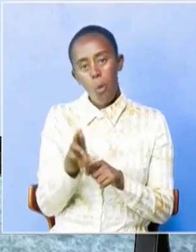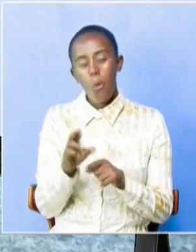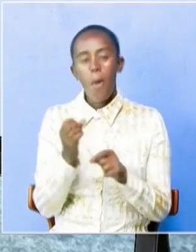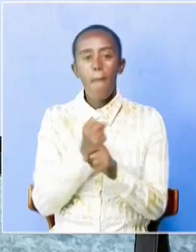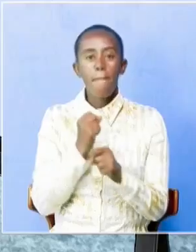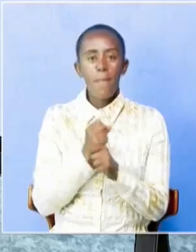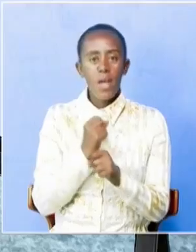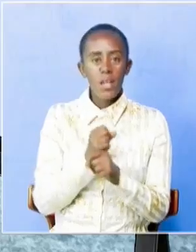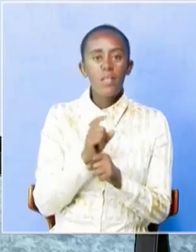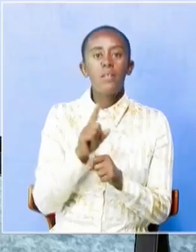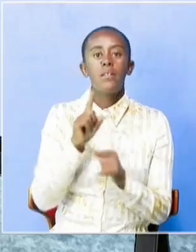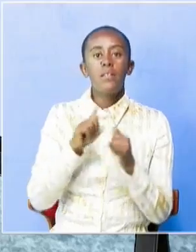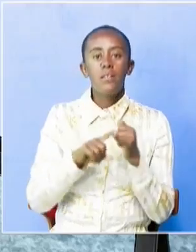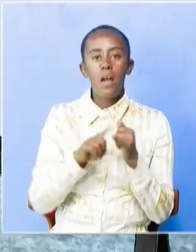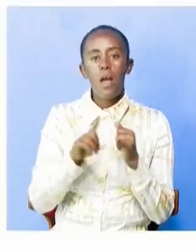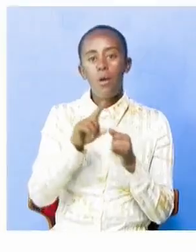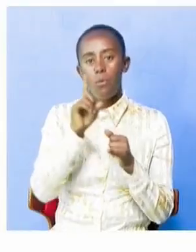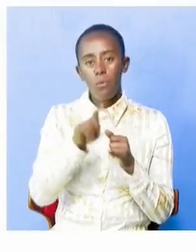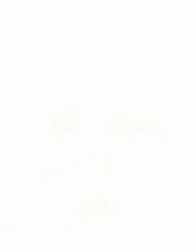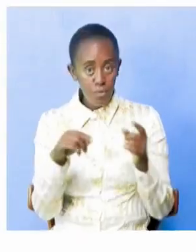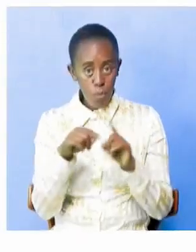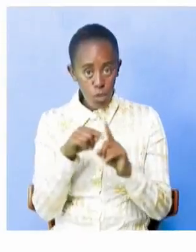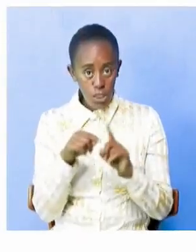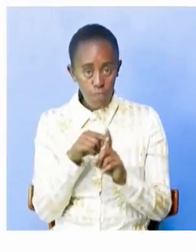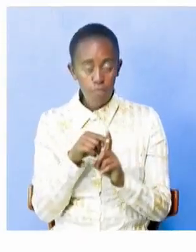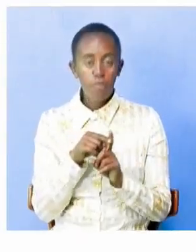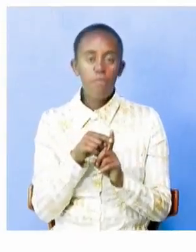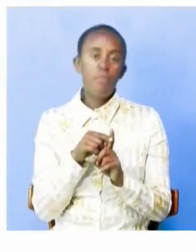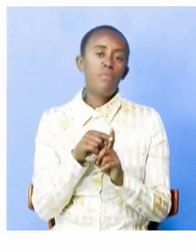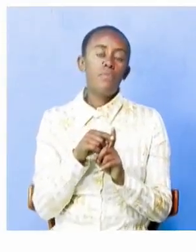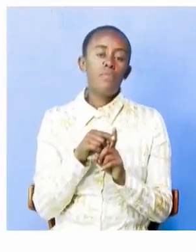tag questions. The first one is